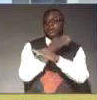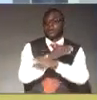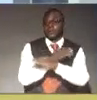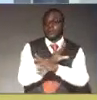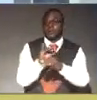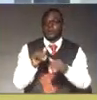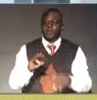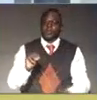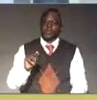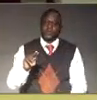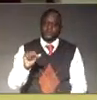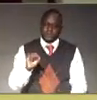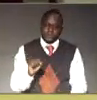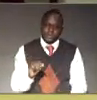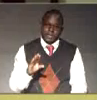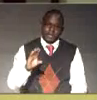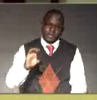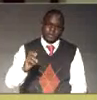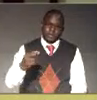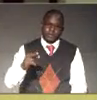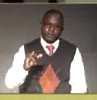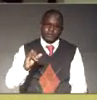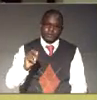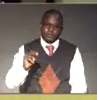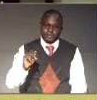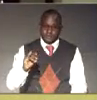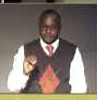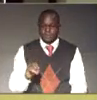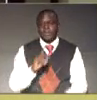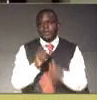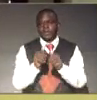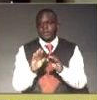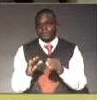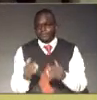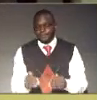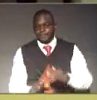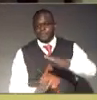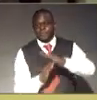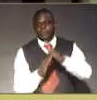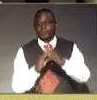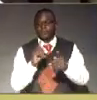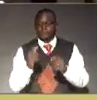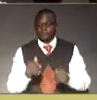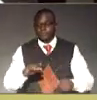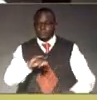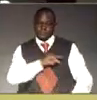of Musa Diana and Christine Abigail. The tournament, at which the top player in each gender